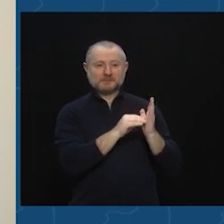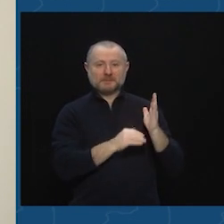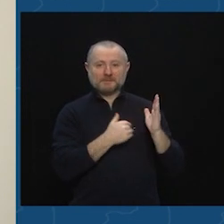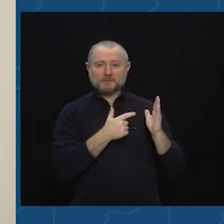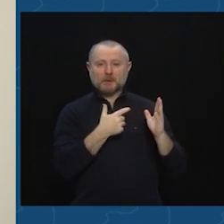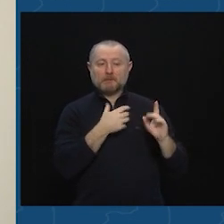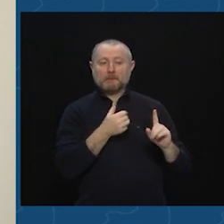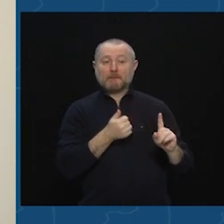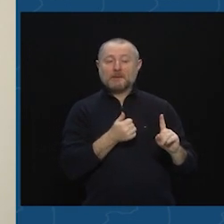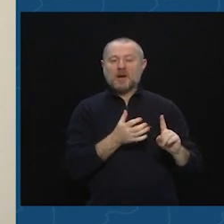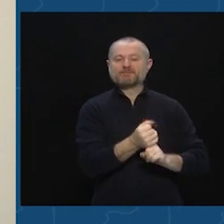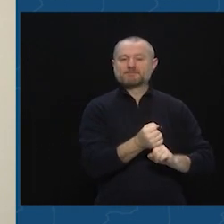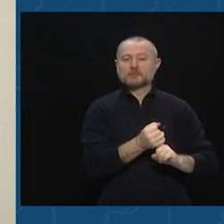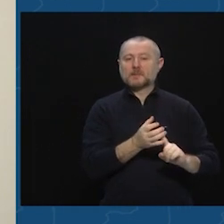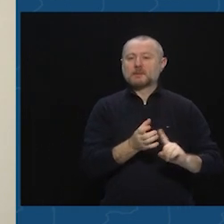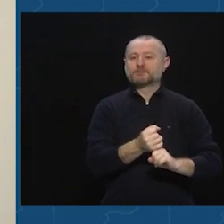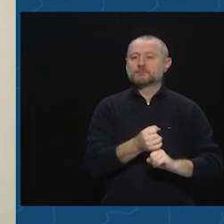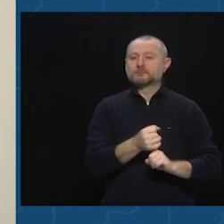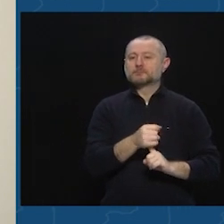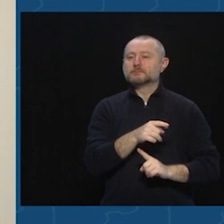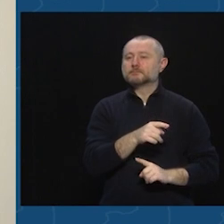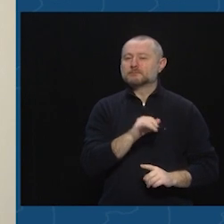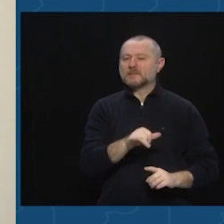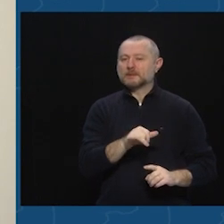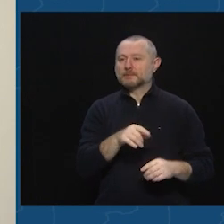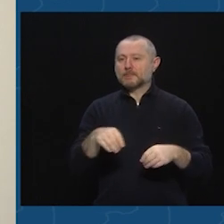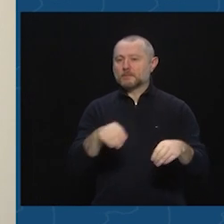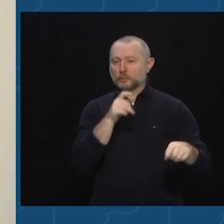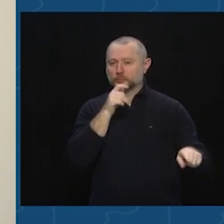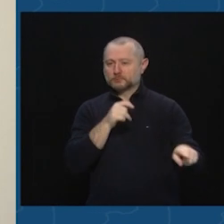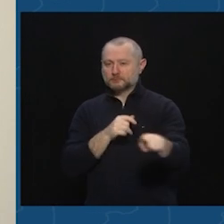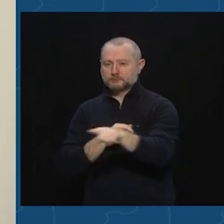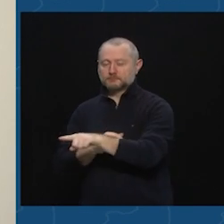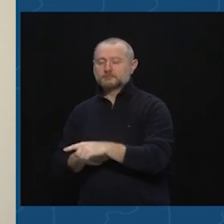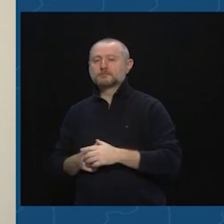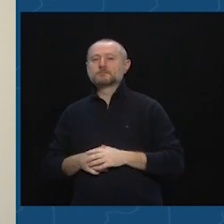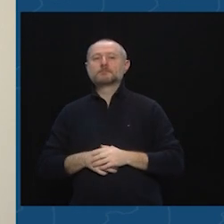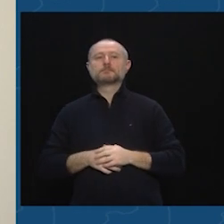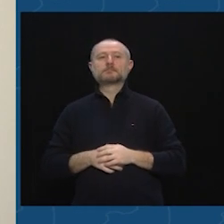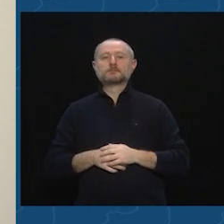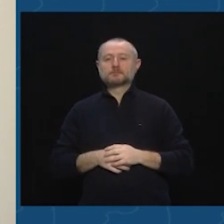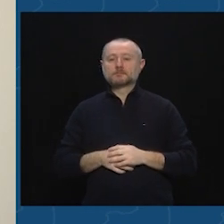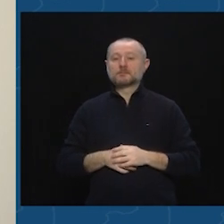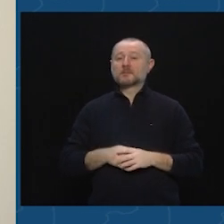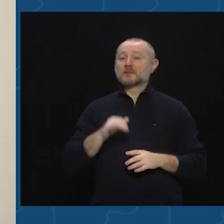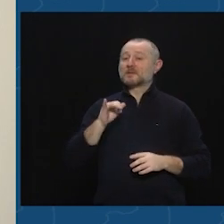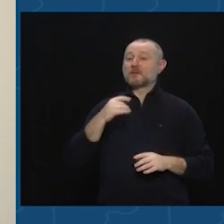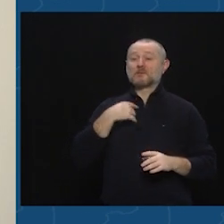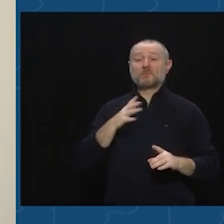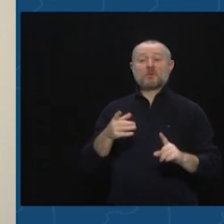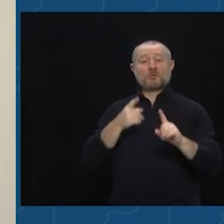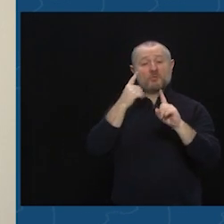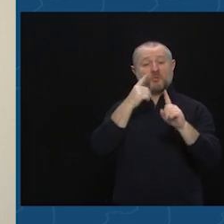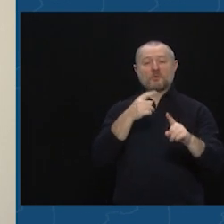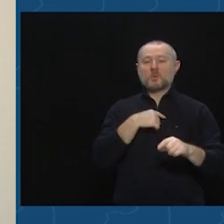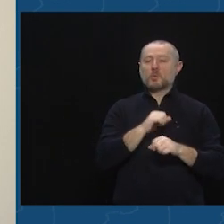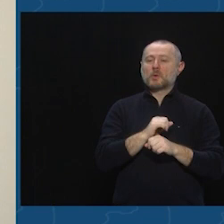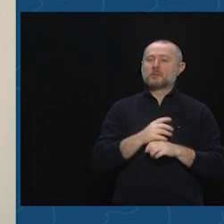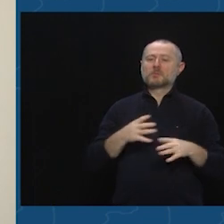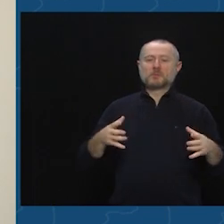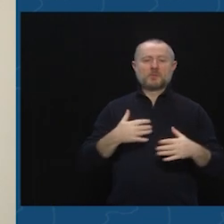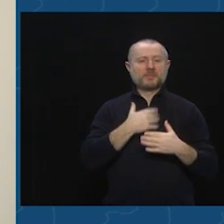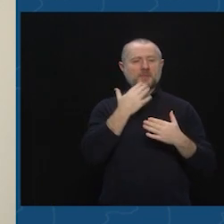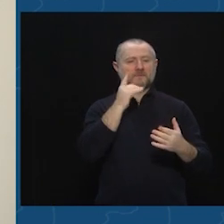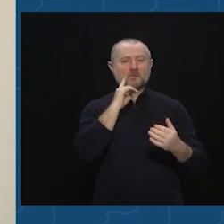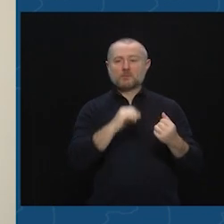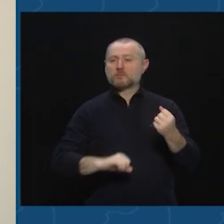can disrupt the pipeline. That is what I think we are here to do, and thank you for your support. And I want to introduce at this